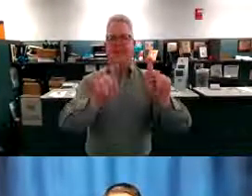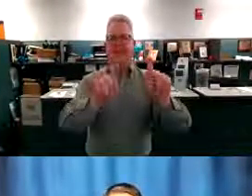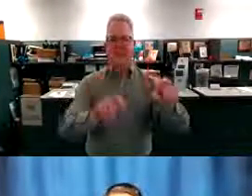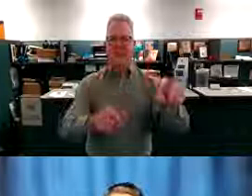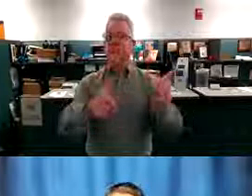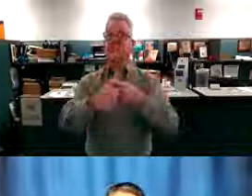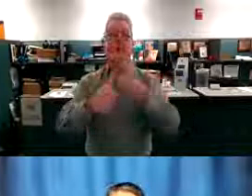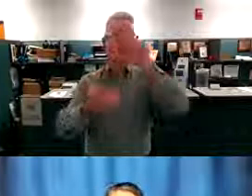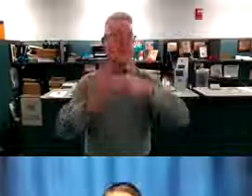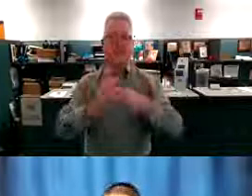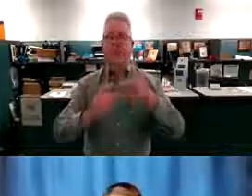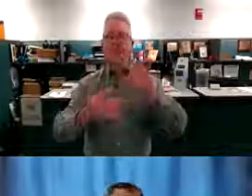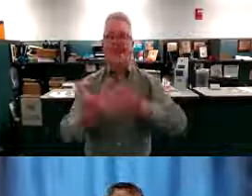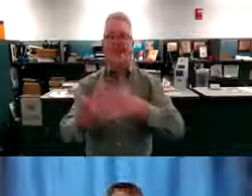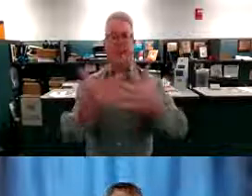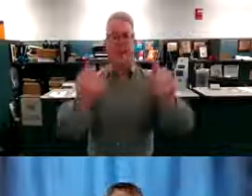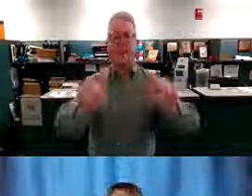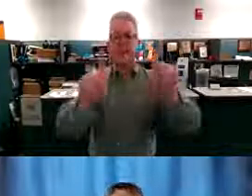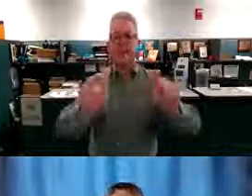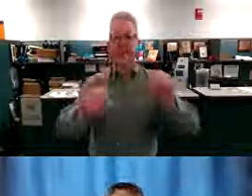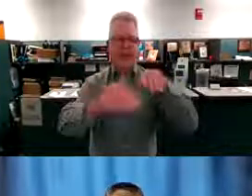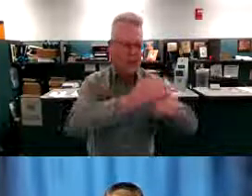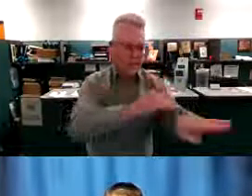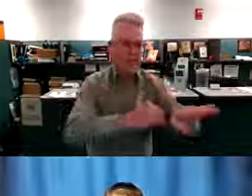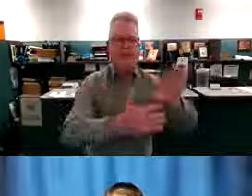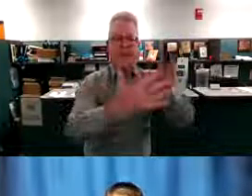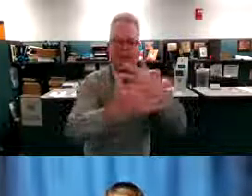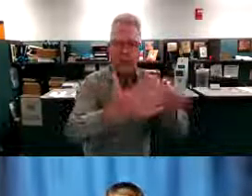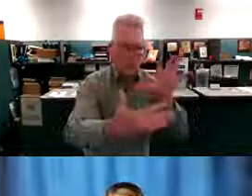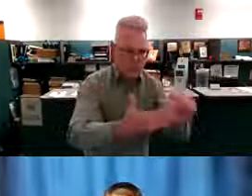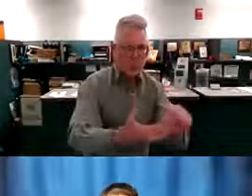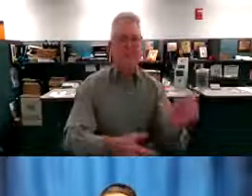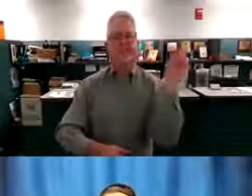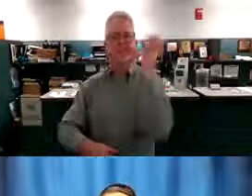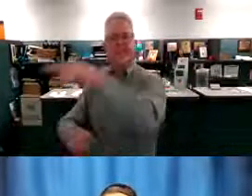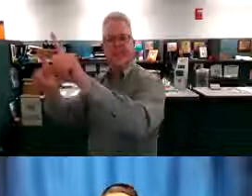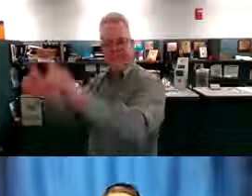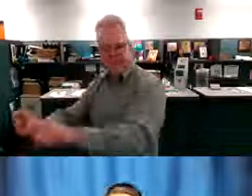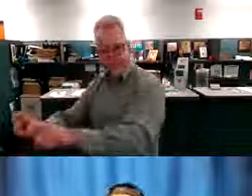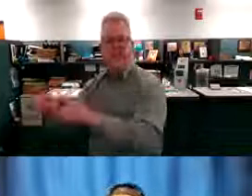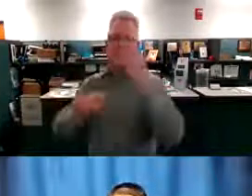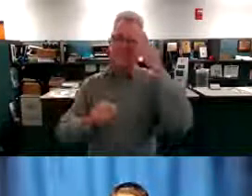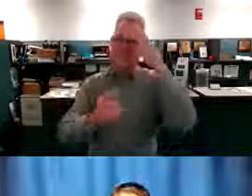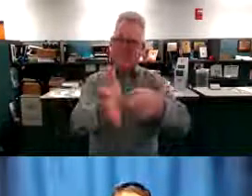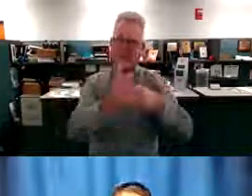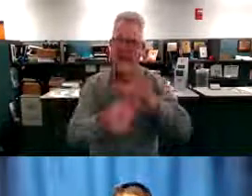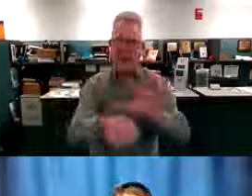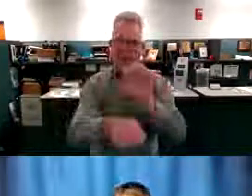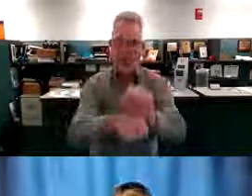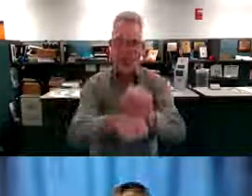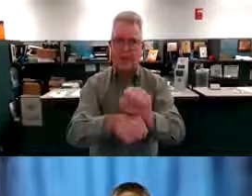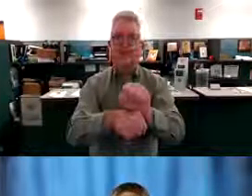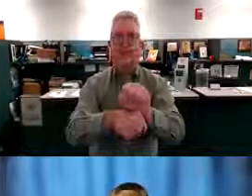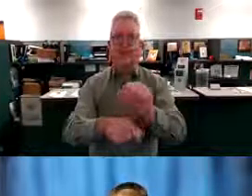So it was set up specifically for testing, and the purpose was to schedule a test. You would go in, reserve a time, then go take a